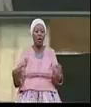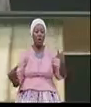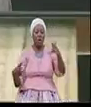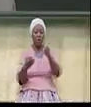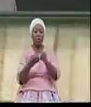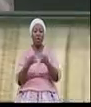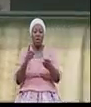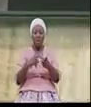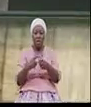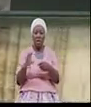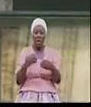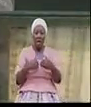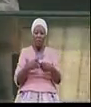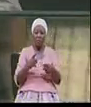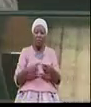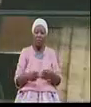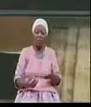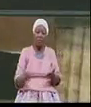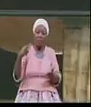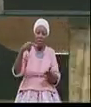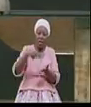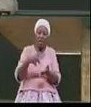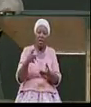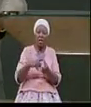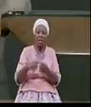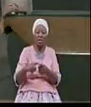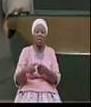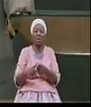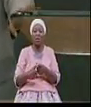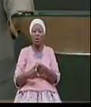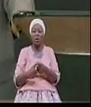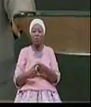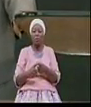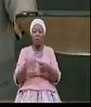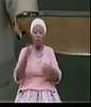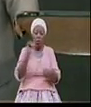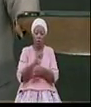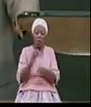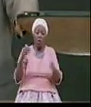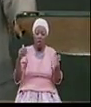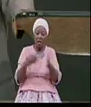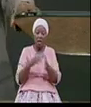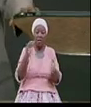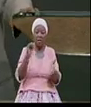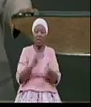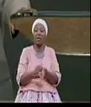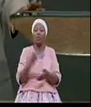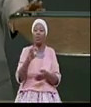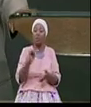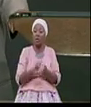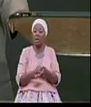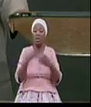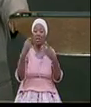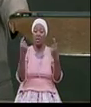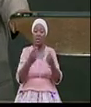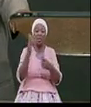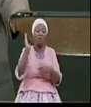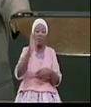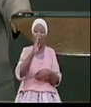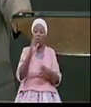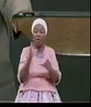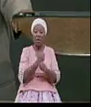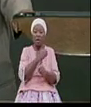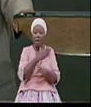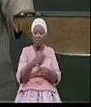rose up and dealt with that so that sin will be taken away from